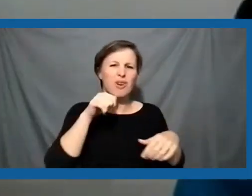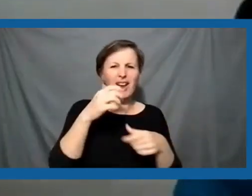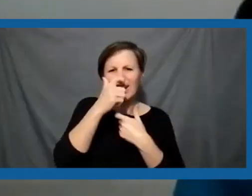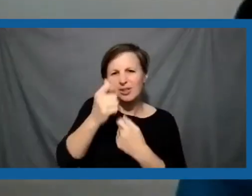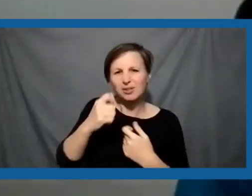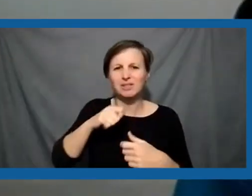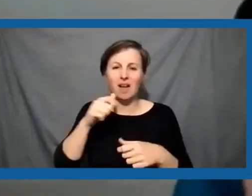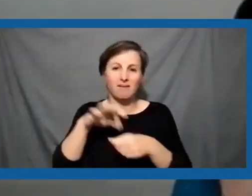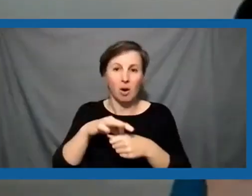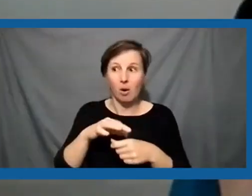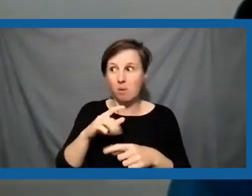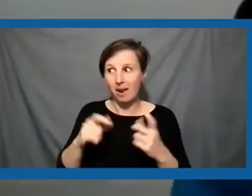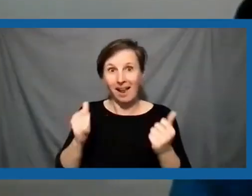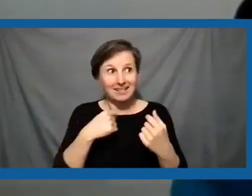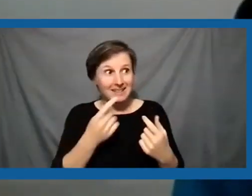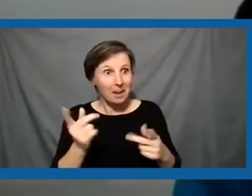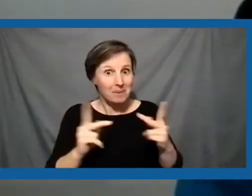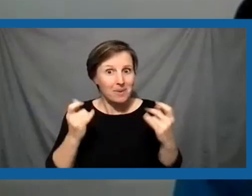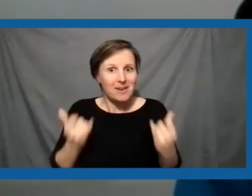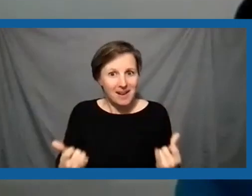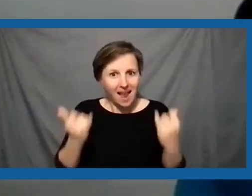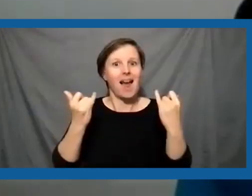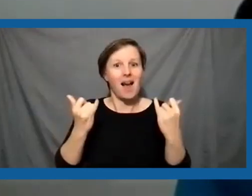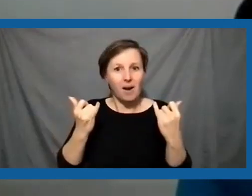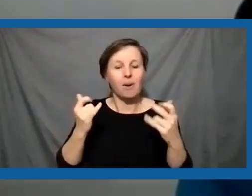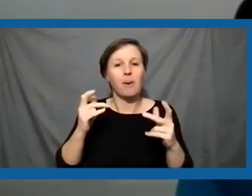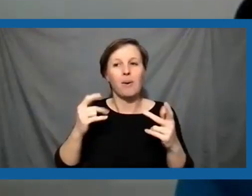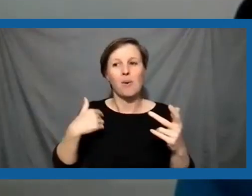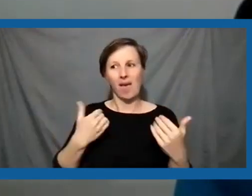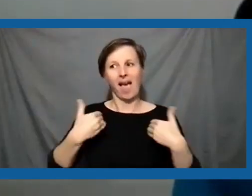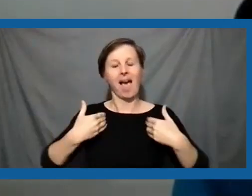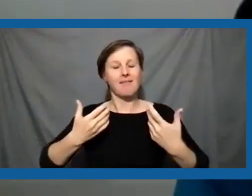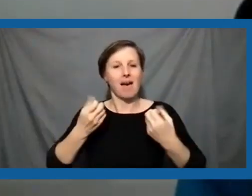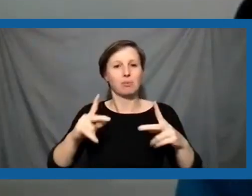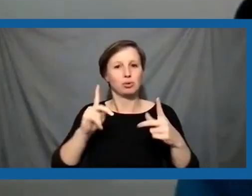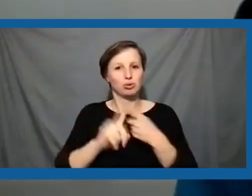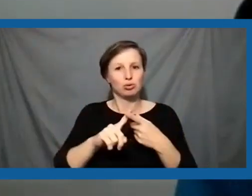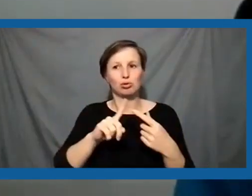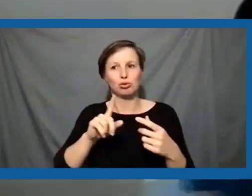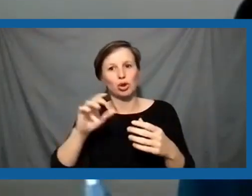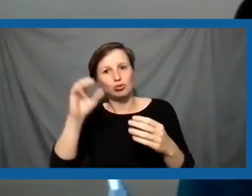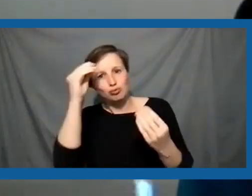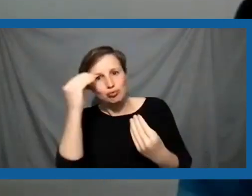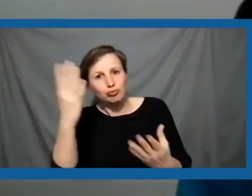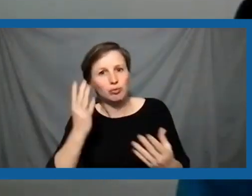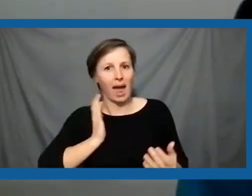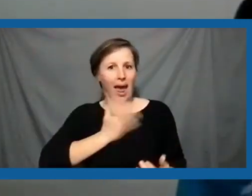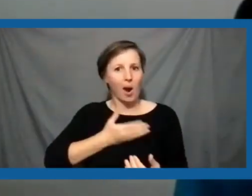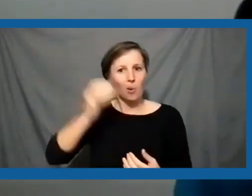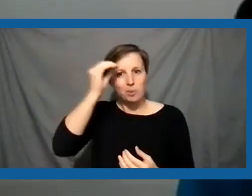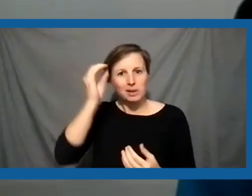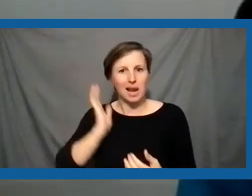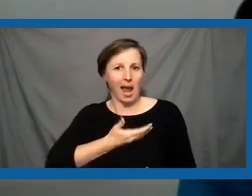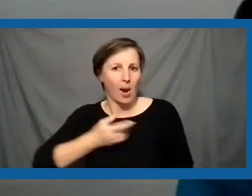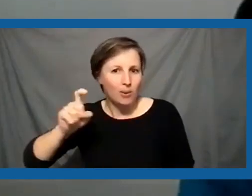I keep telling people we are now a contender and getting a seat at these tables. And this is how it started, with this awareness. So I do feel like no